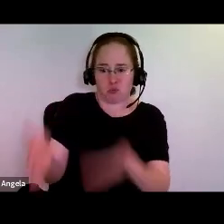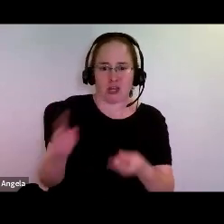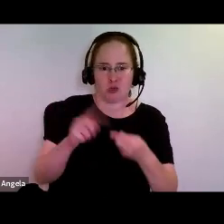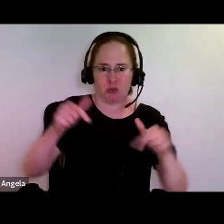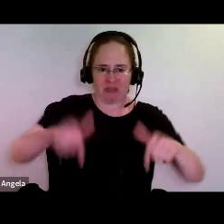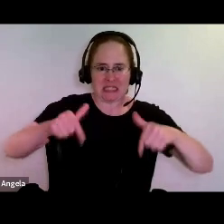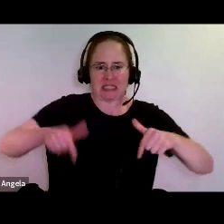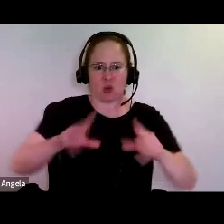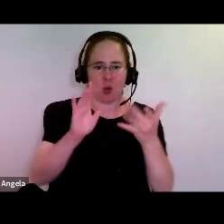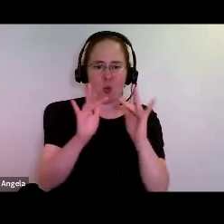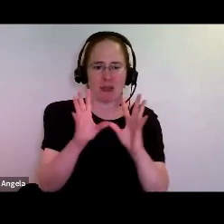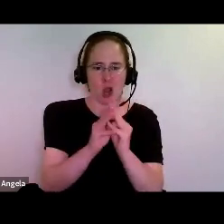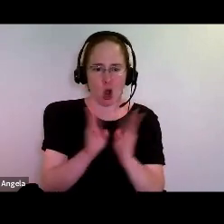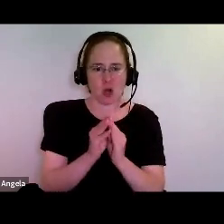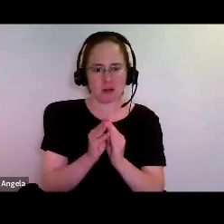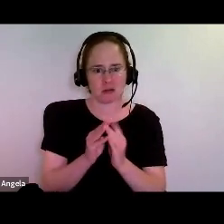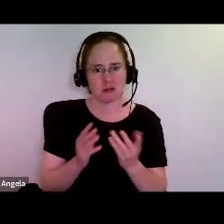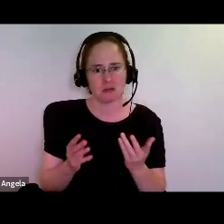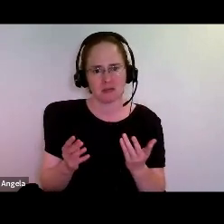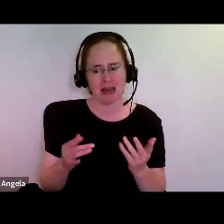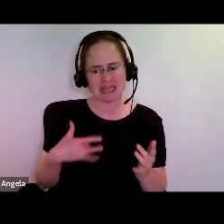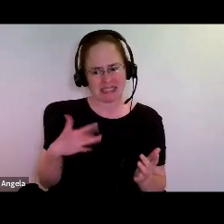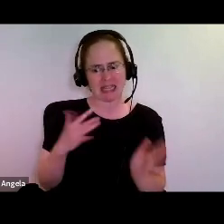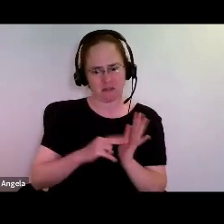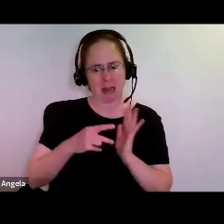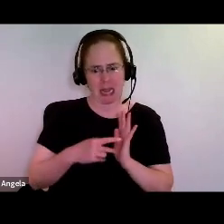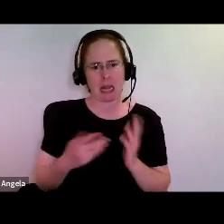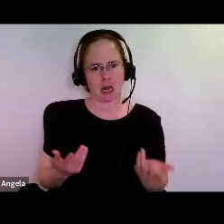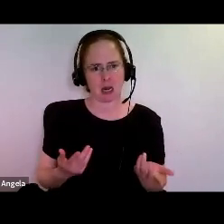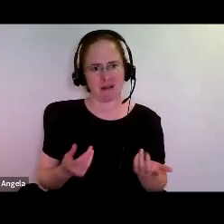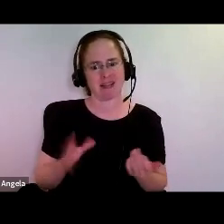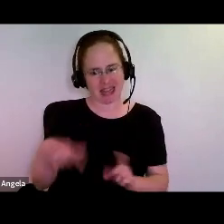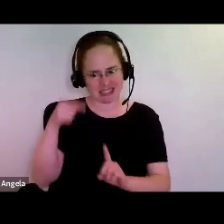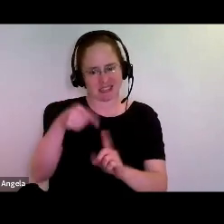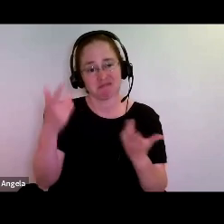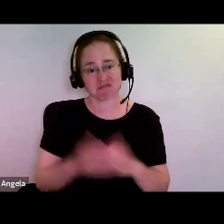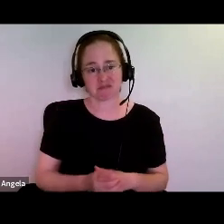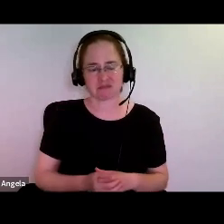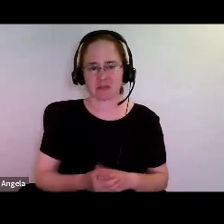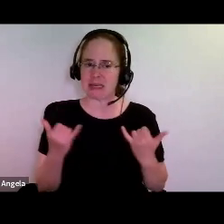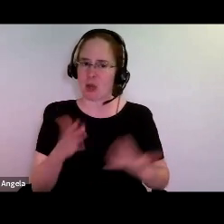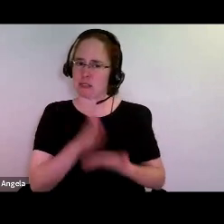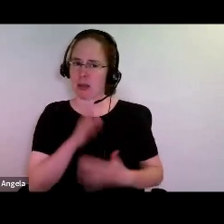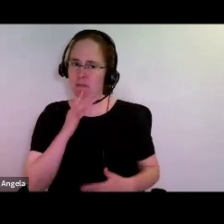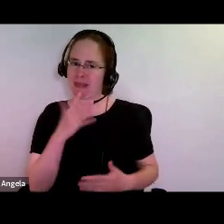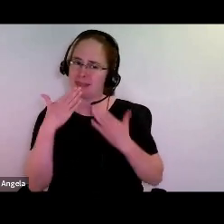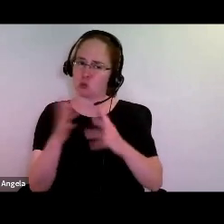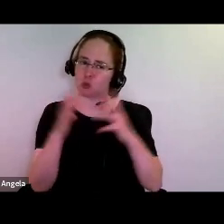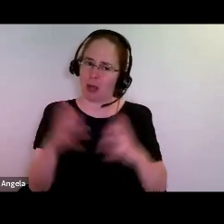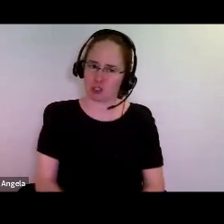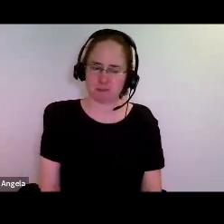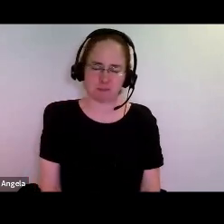whole webinar, was the sense of meaning. And that's what it's all about. I'm going to stop there. Thank you so